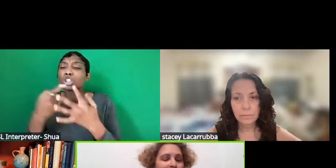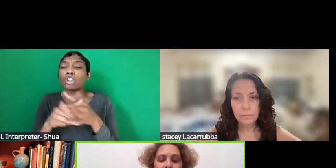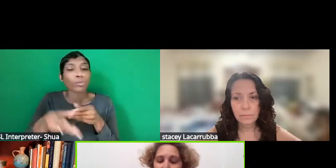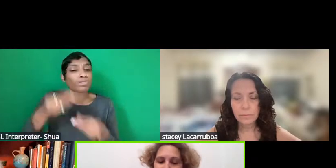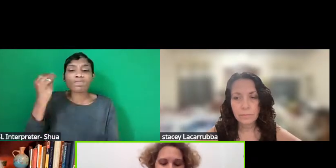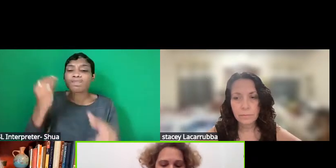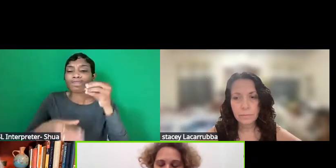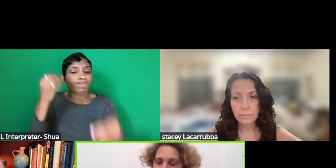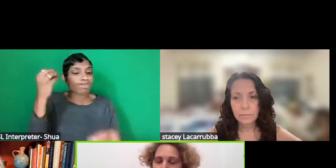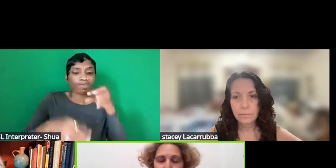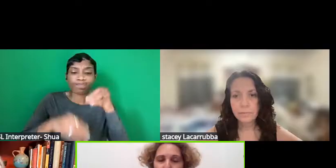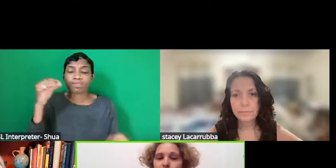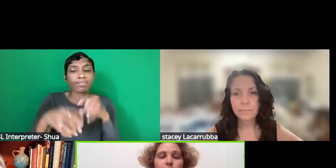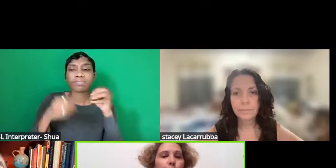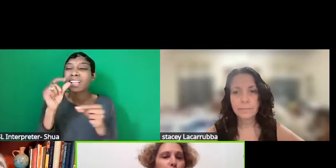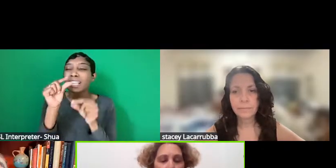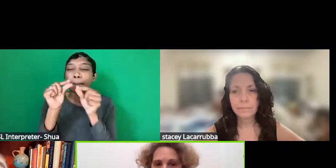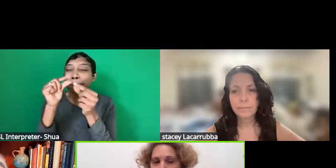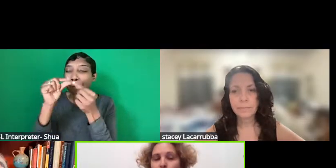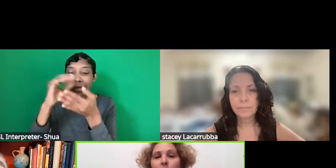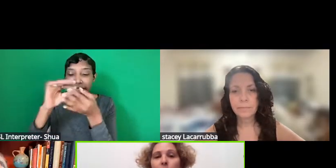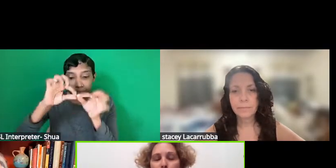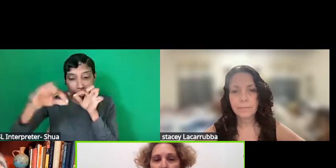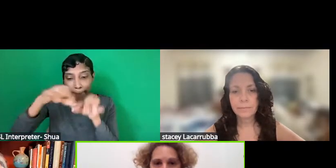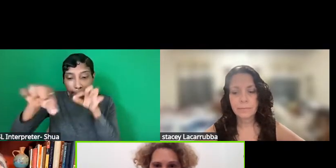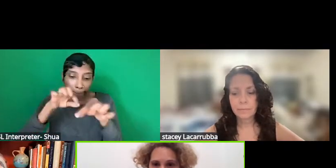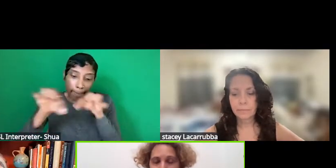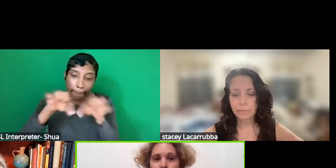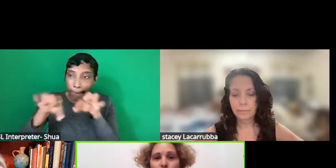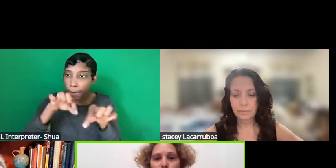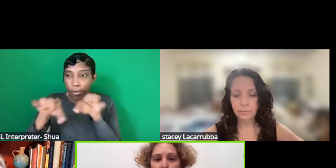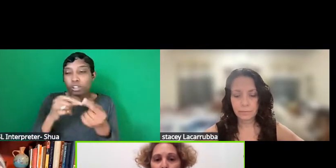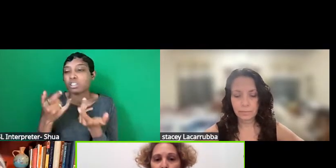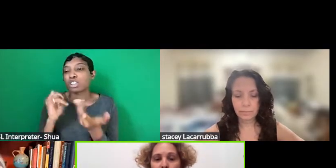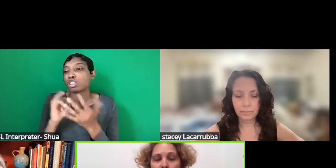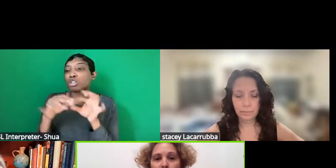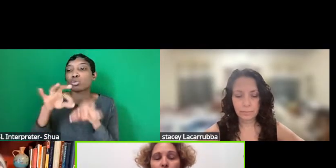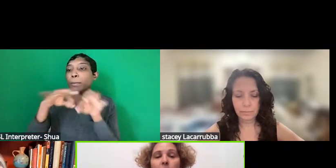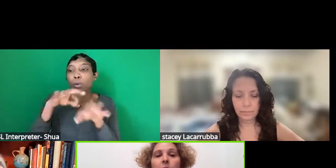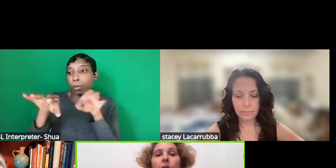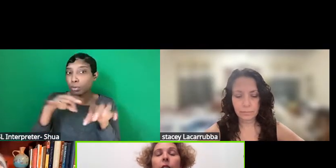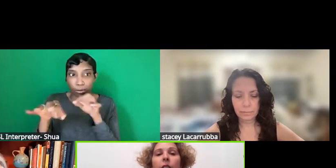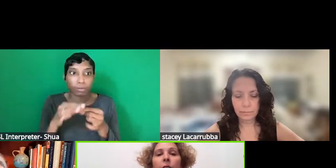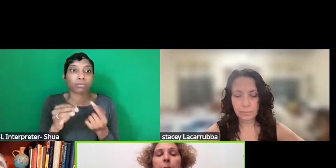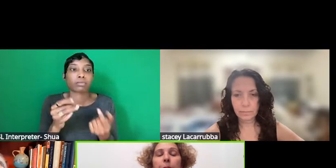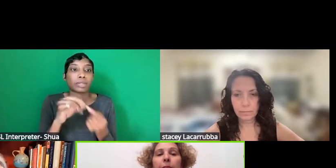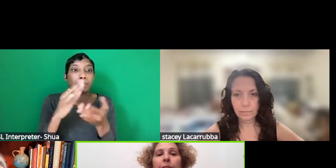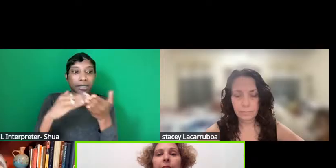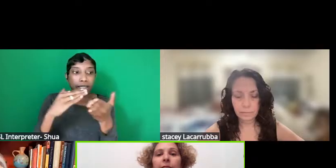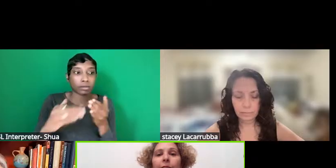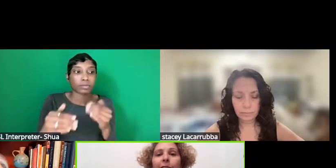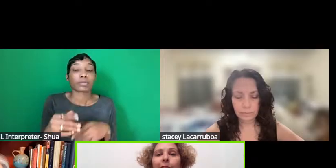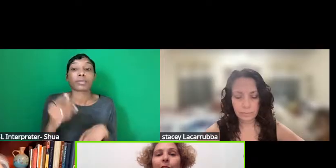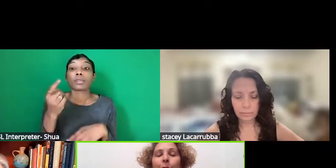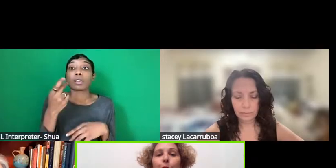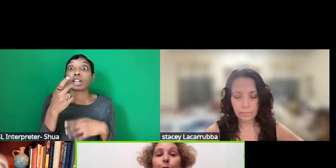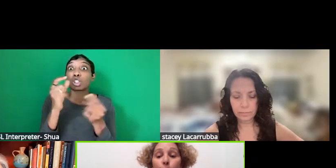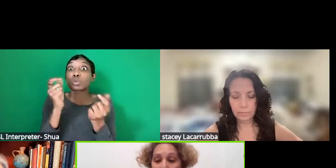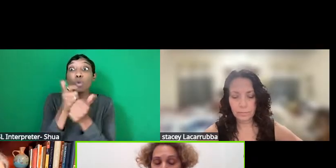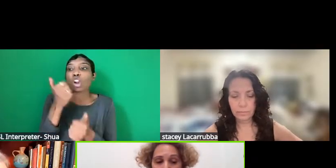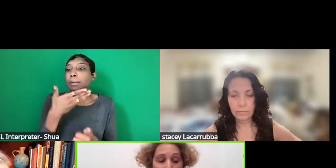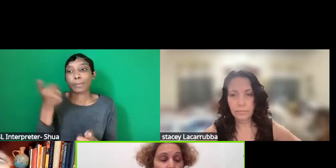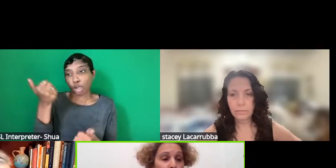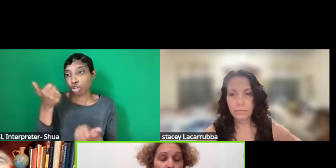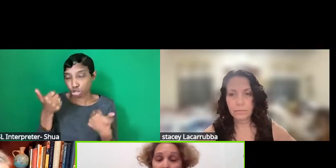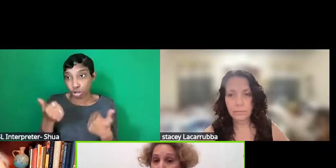paper into lots of tiny, tiny pieces. The smaller, the better. So as small as you can get them. And if you